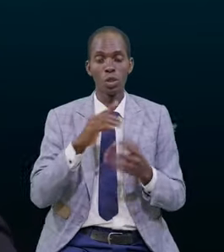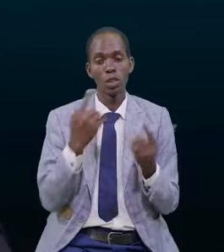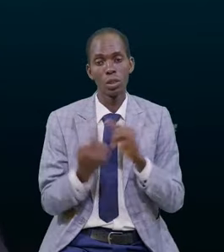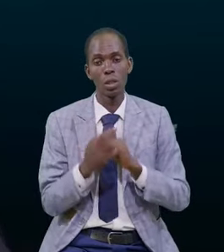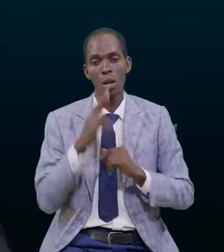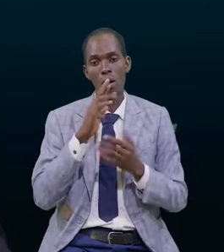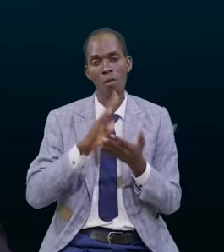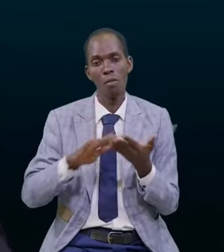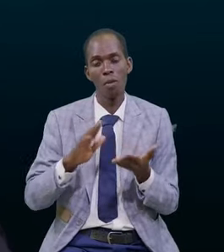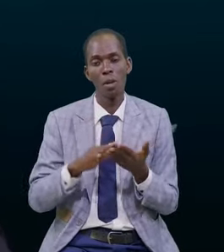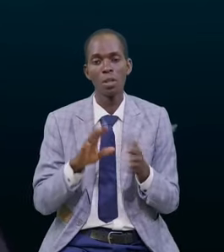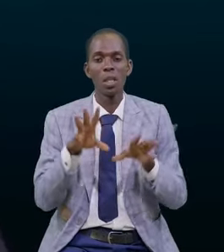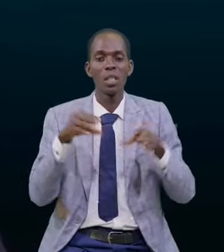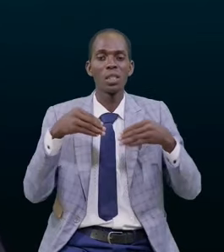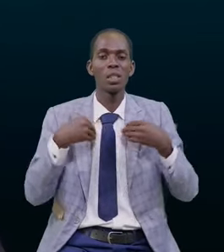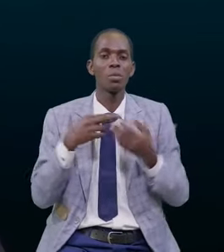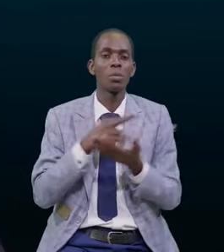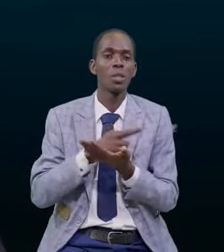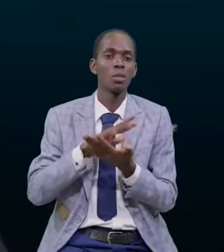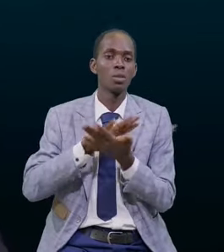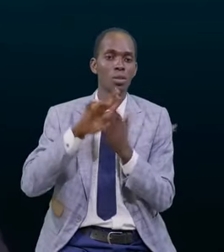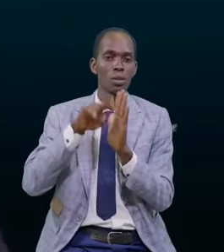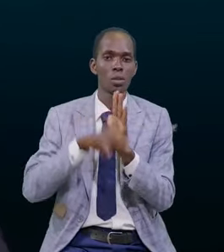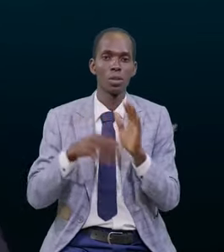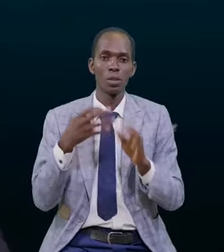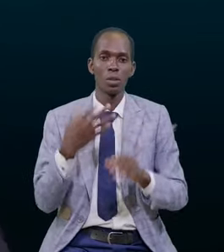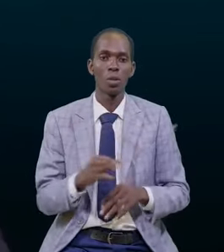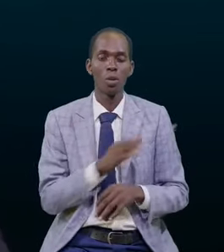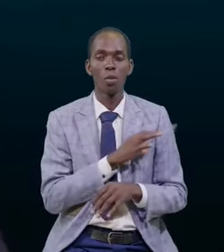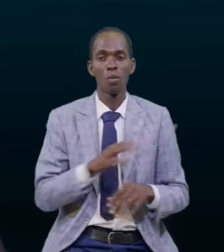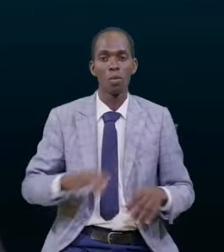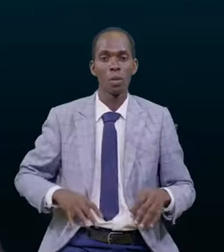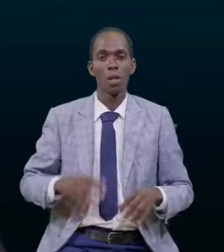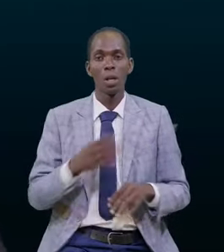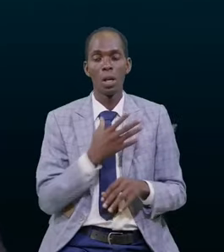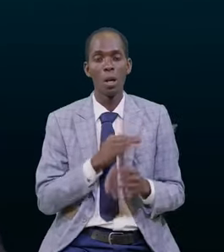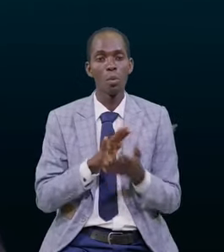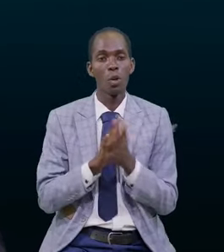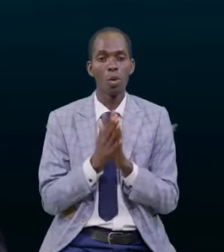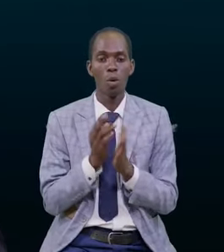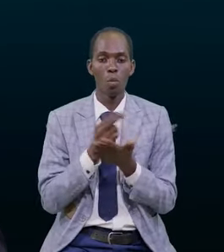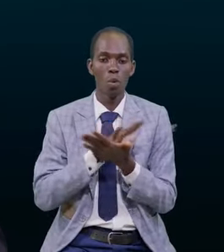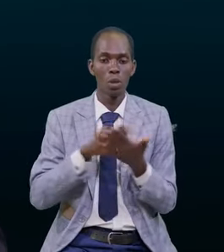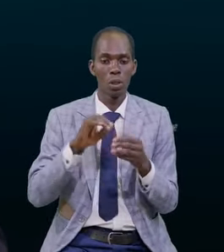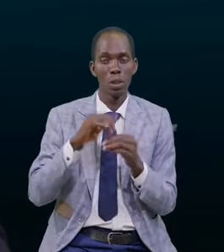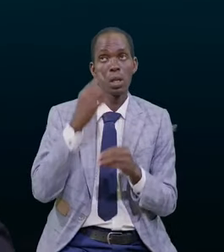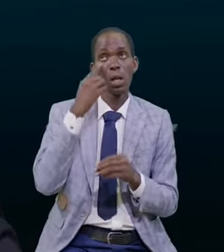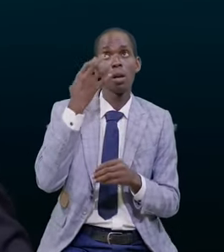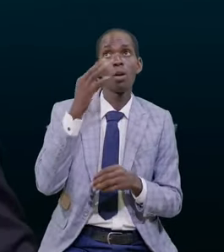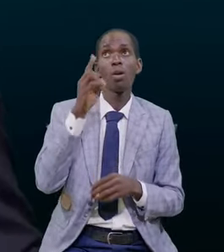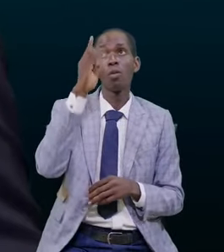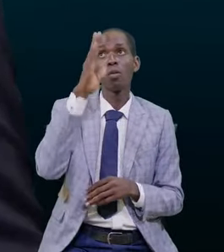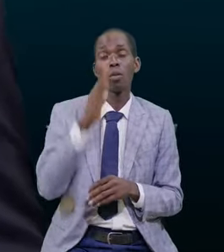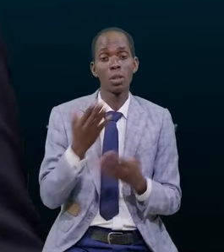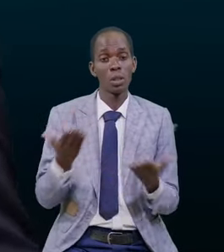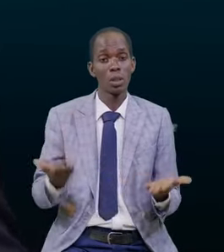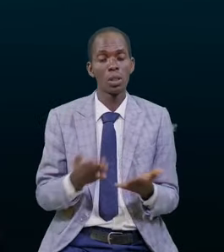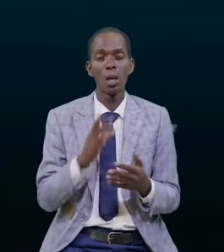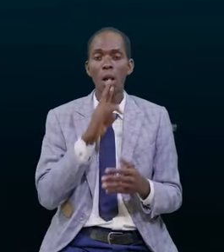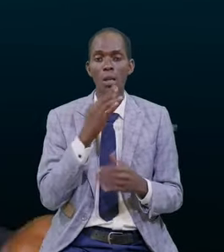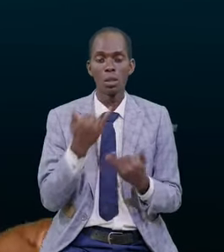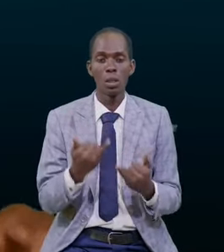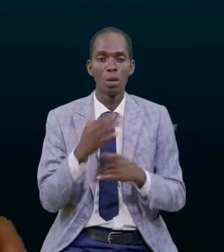Christ we become holy in the sight of God and right here we are referred to as holy Brethren holy